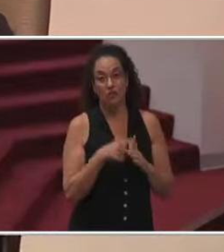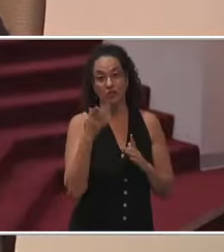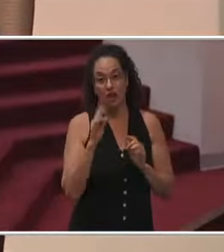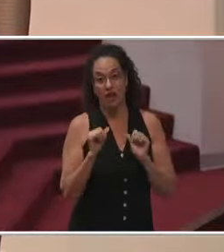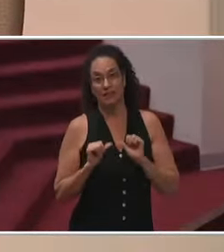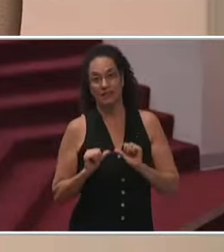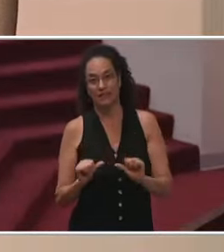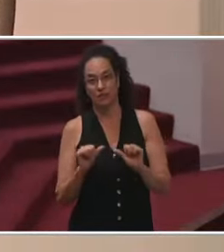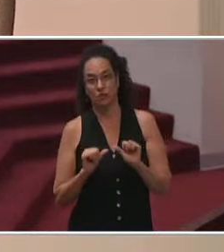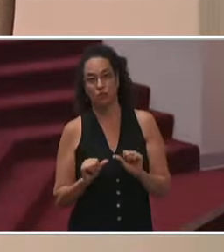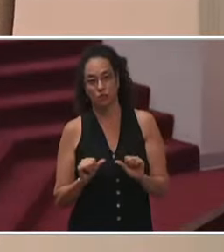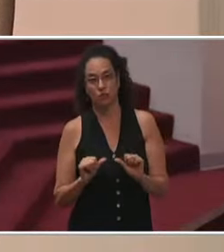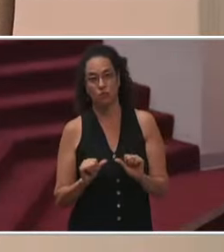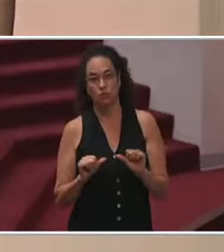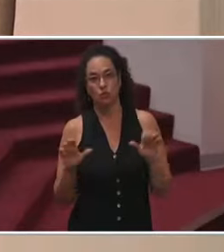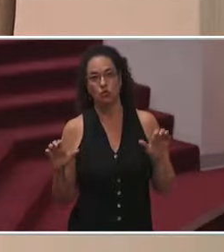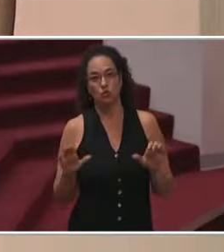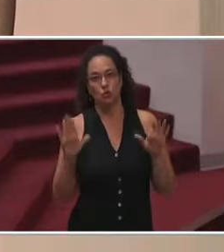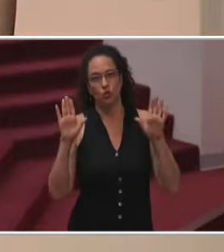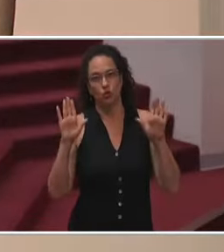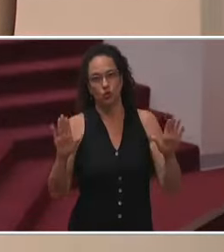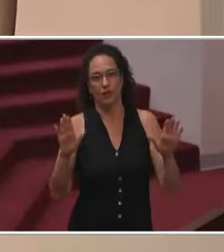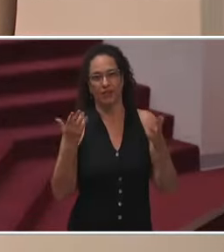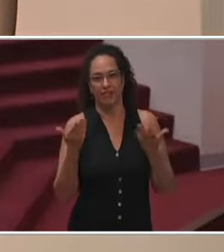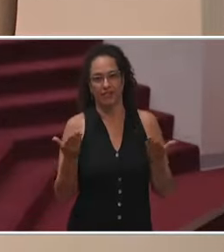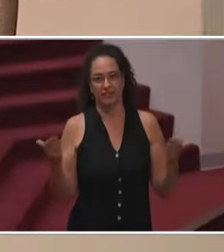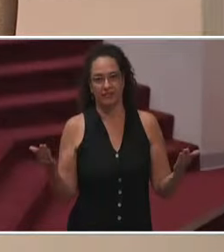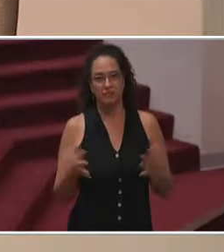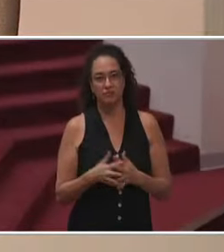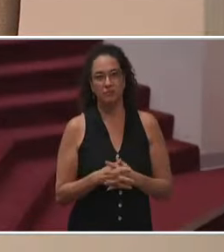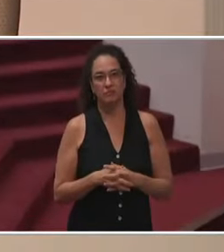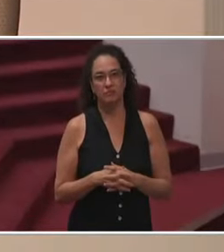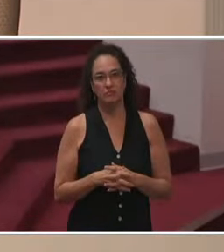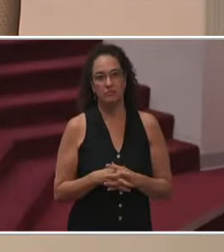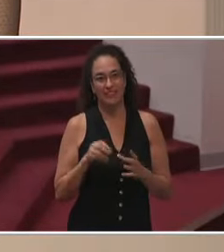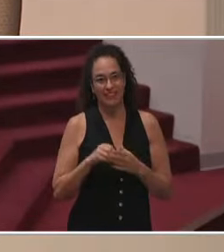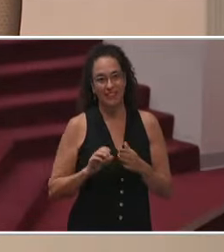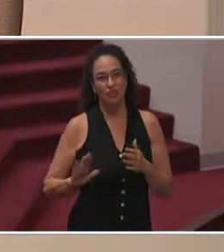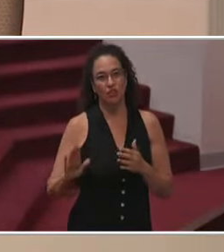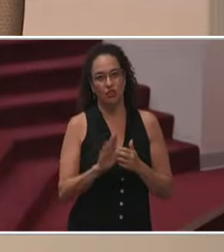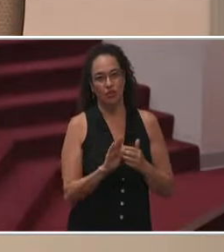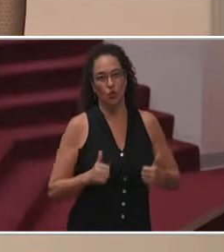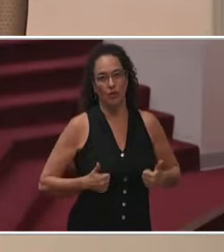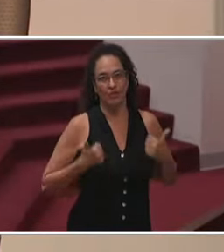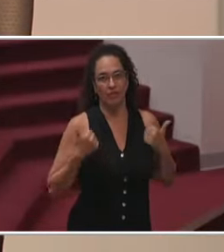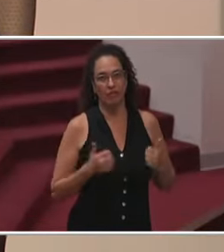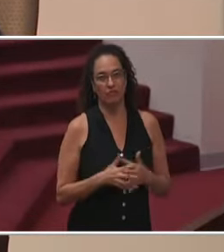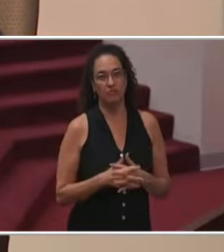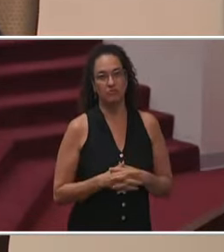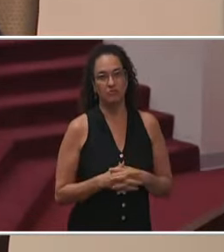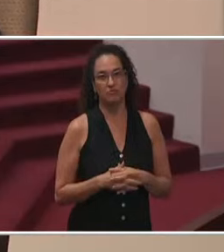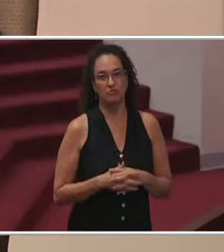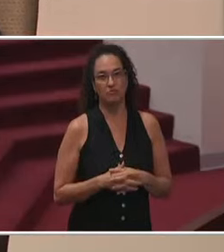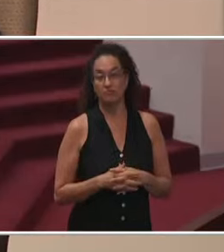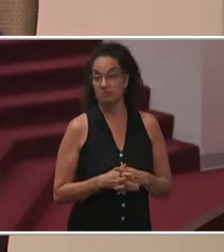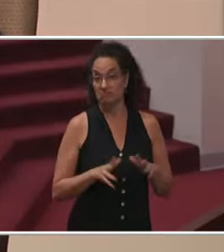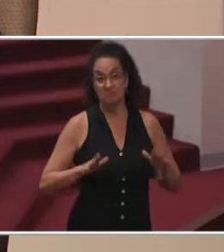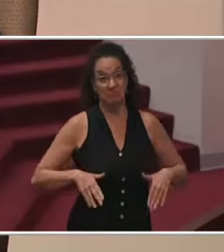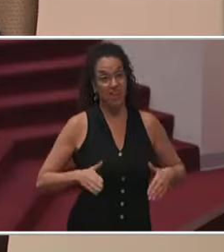continuing to do a great work in your life. And it's not